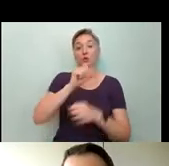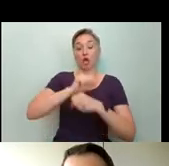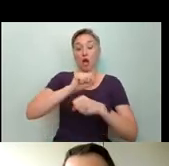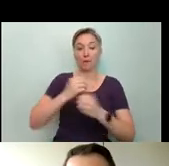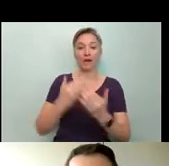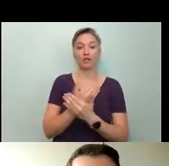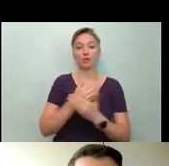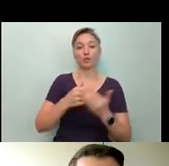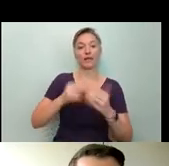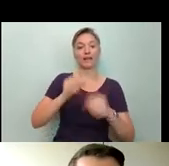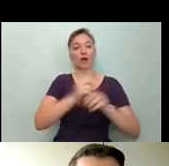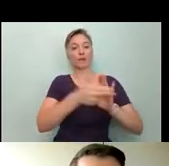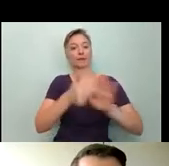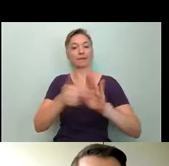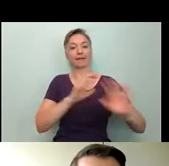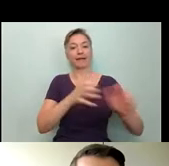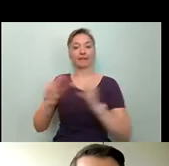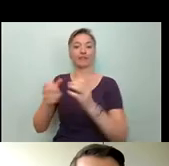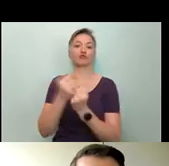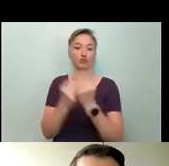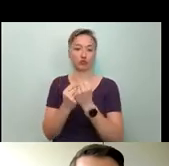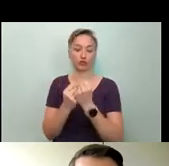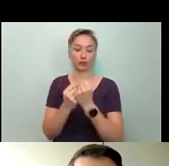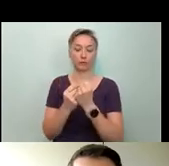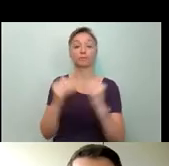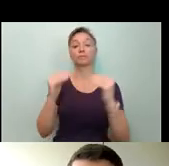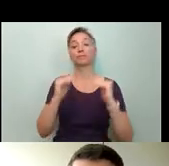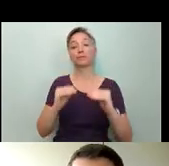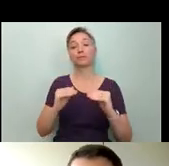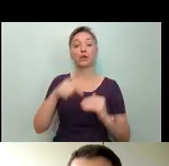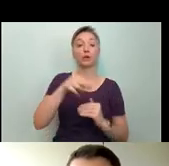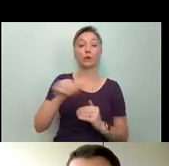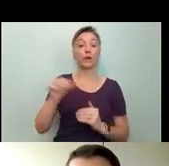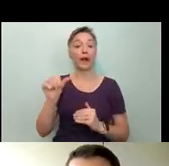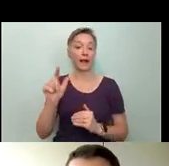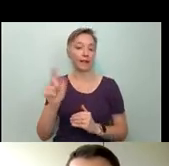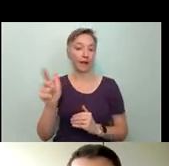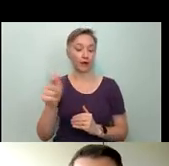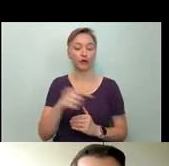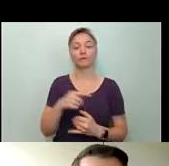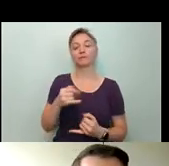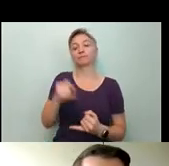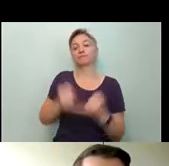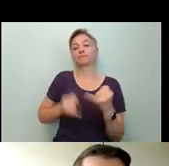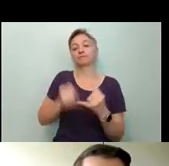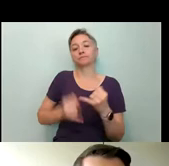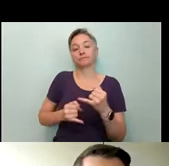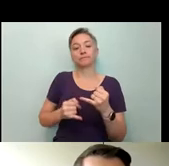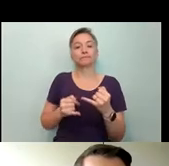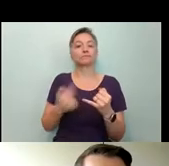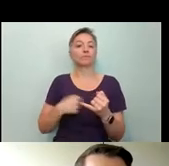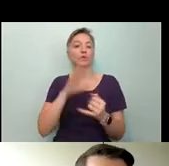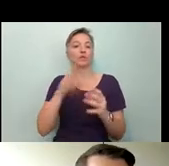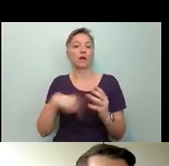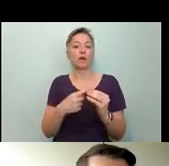system. We do have some questions and answers that we'll go through a little bit later on. And then we'll round things out by discussing